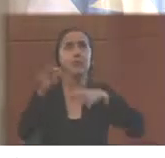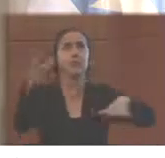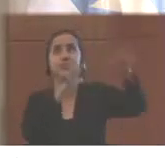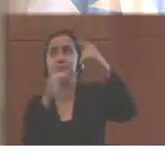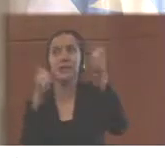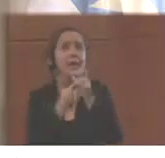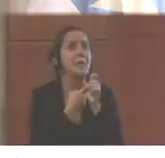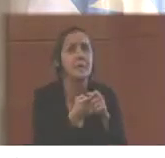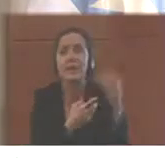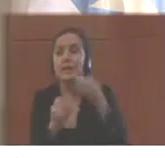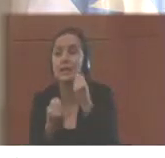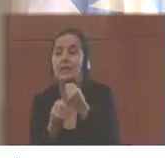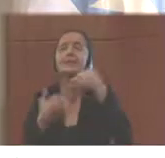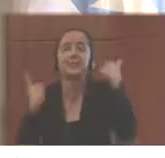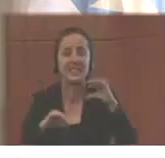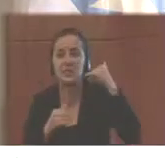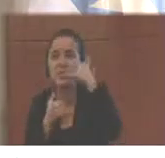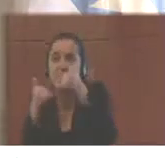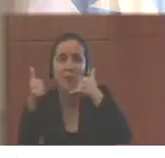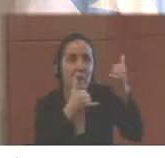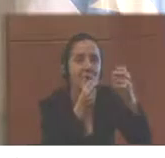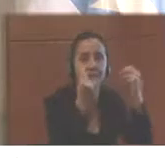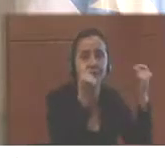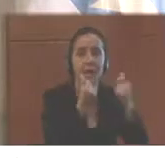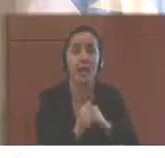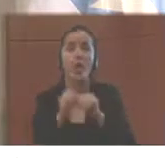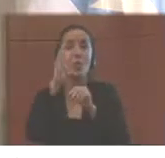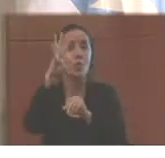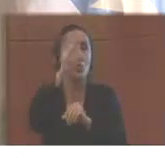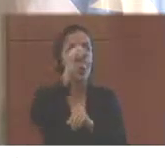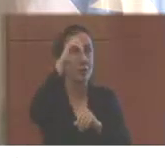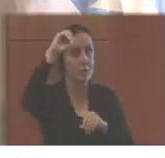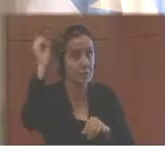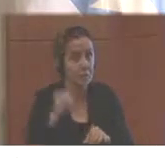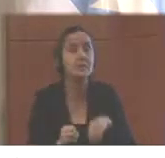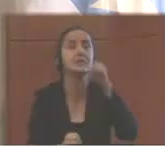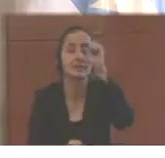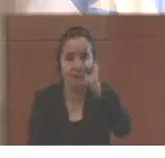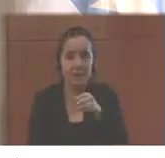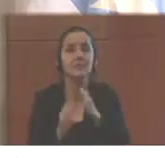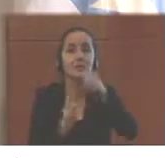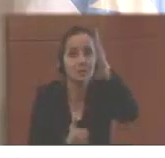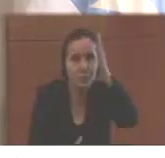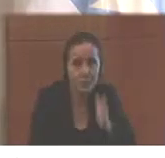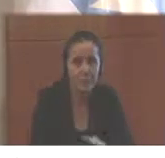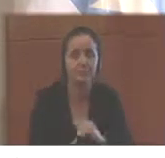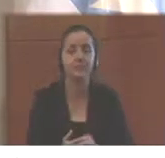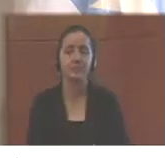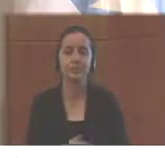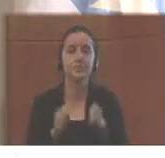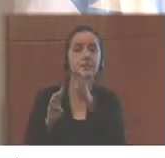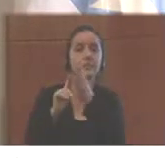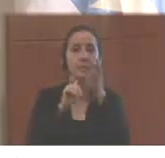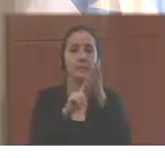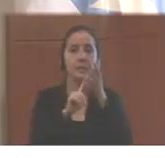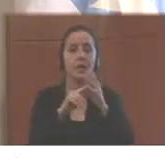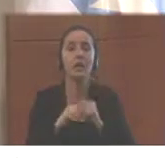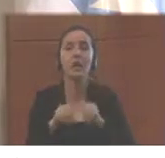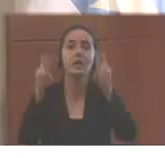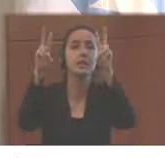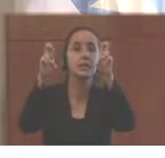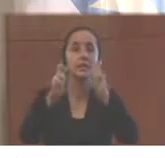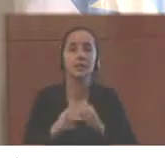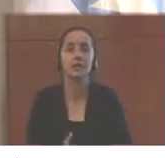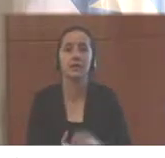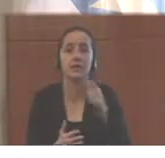to 50% of our targets have been achieved. Action 4, most important item in Action 4 over the years has